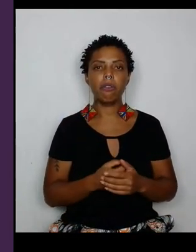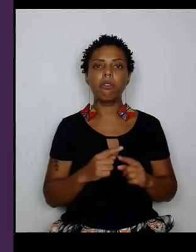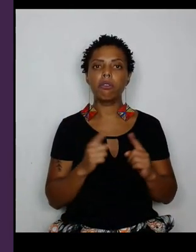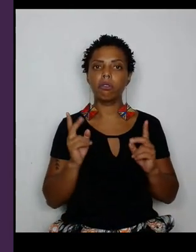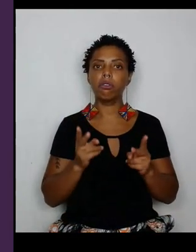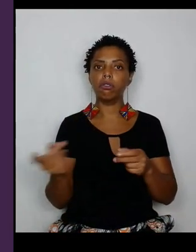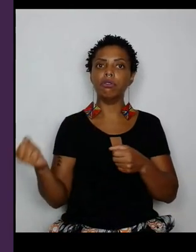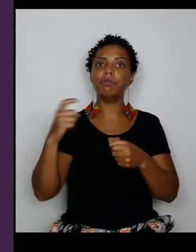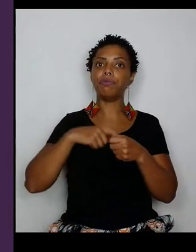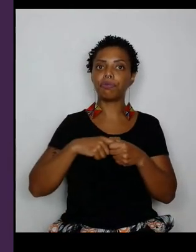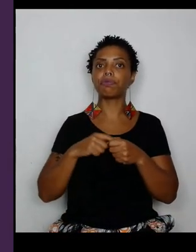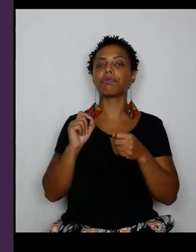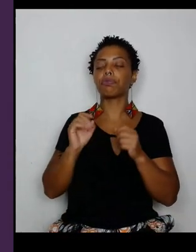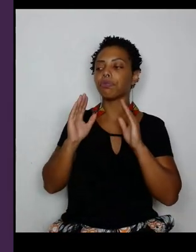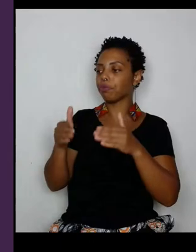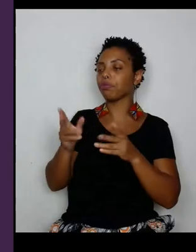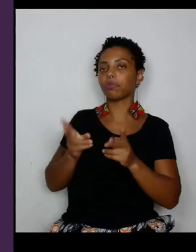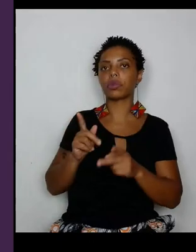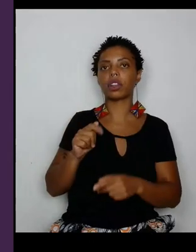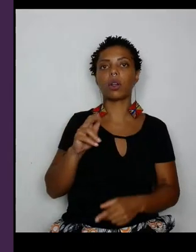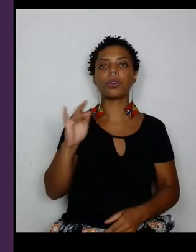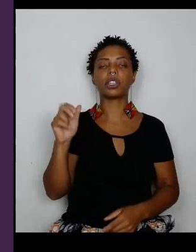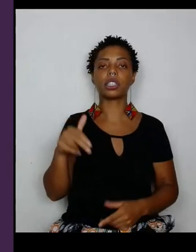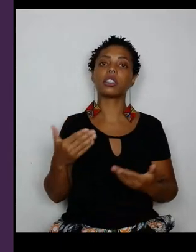a question at the end